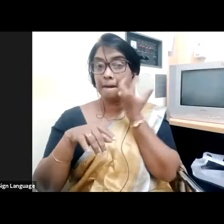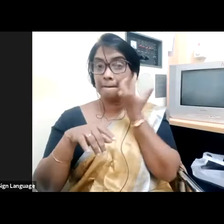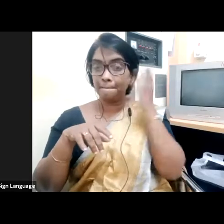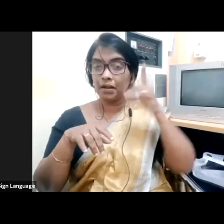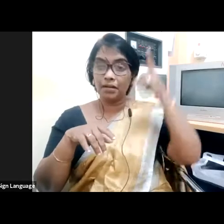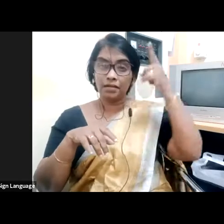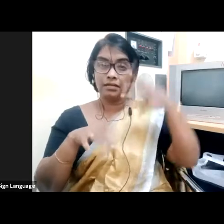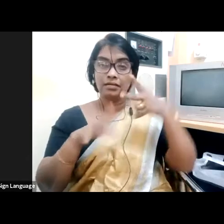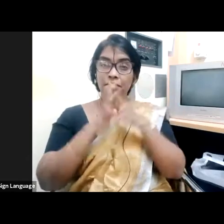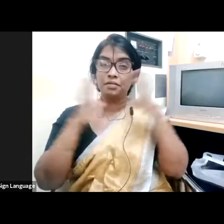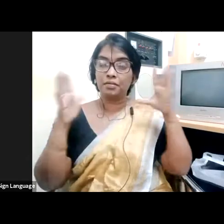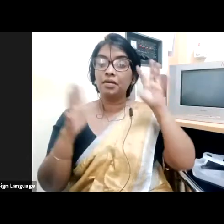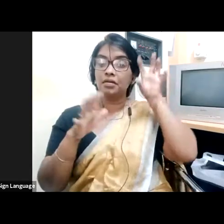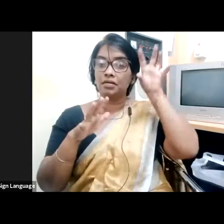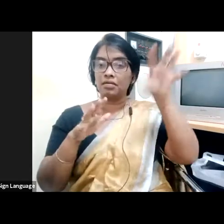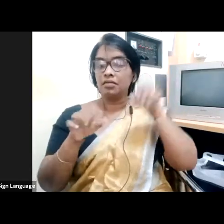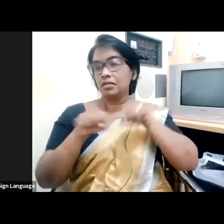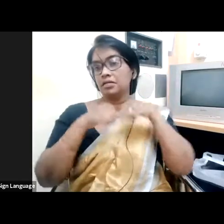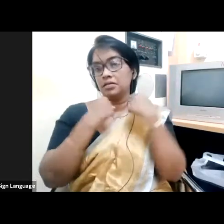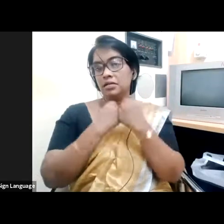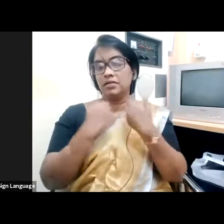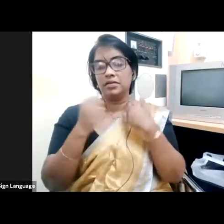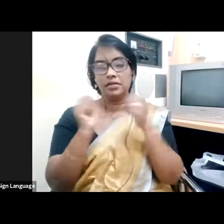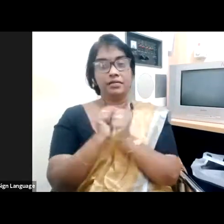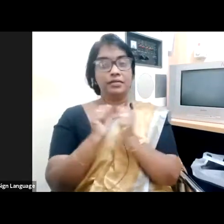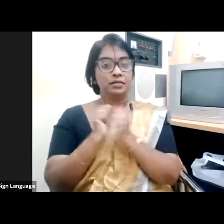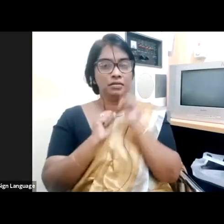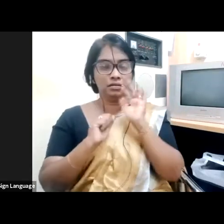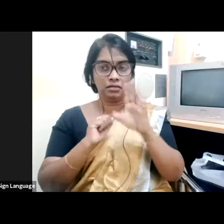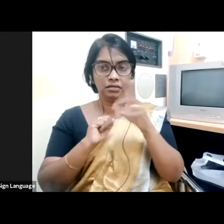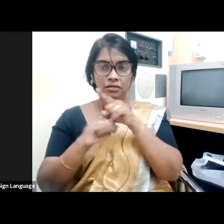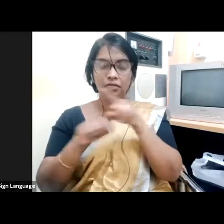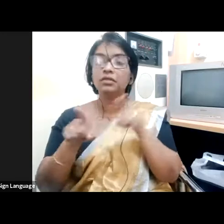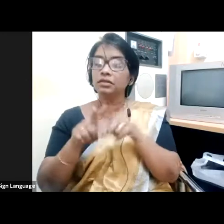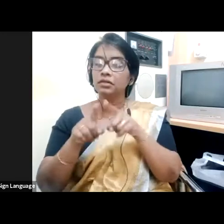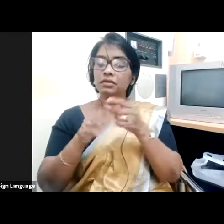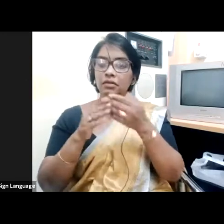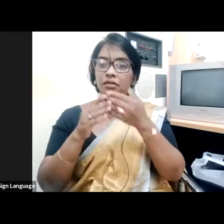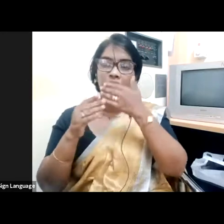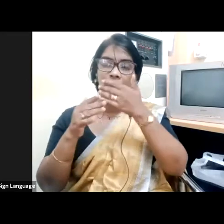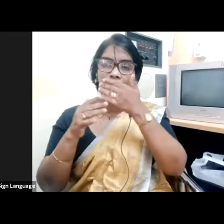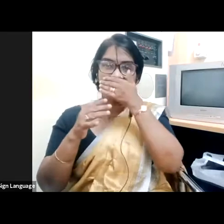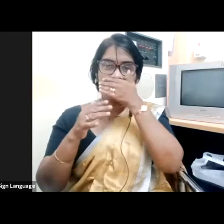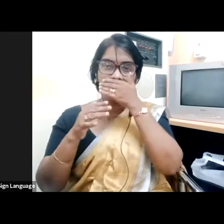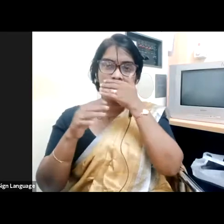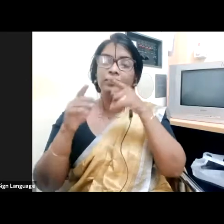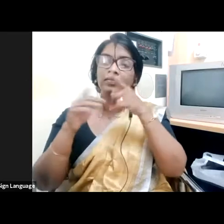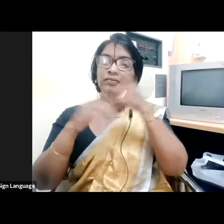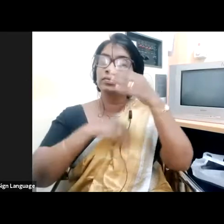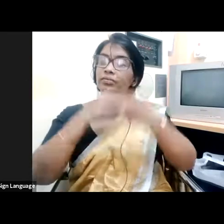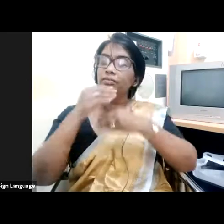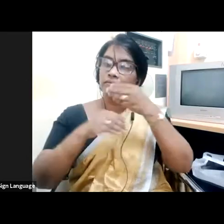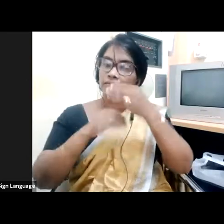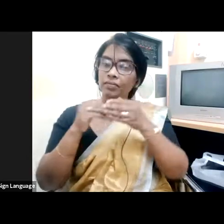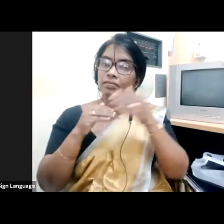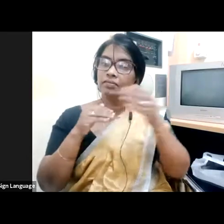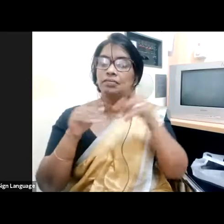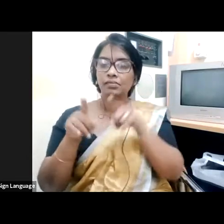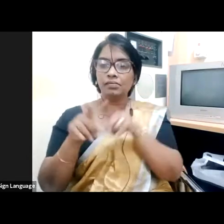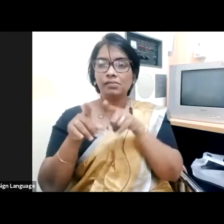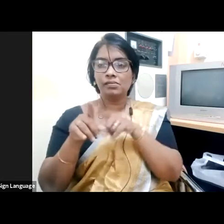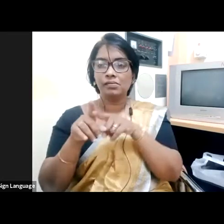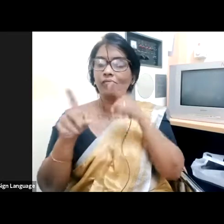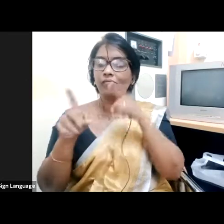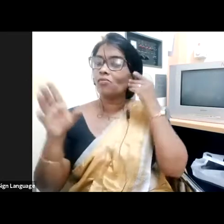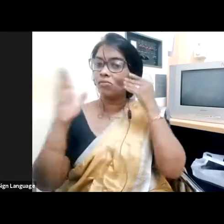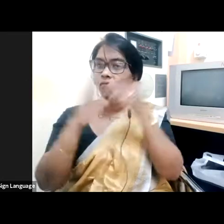purpose, we as a company, we set our purpose that we are about transforming lives, i.e. that we'll connect people